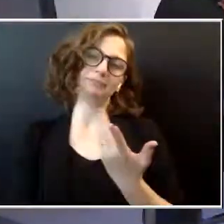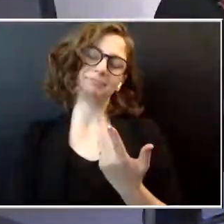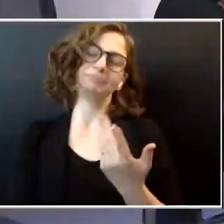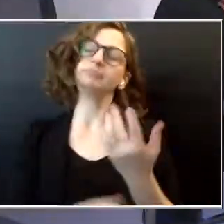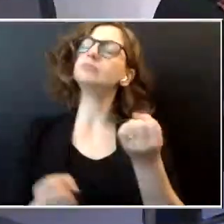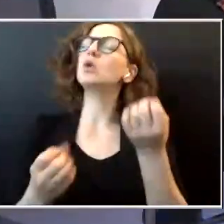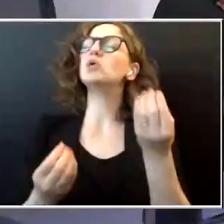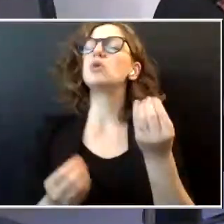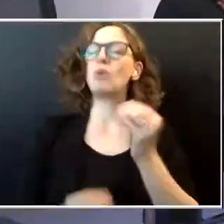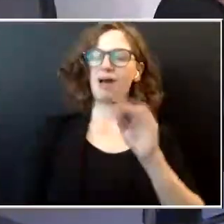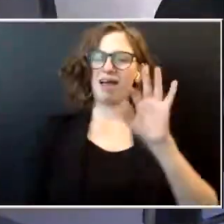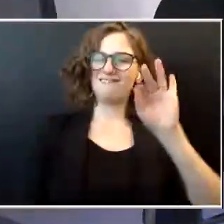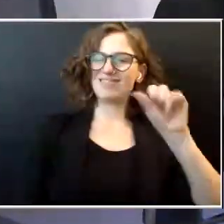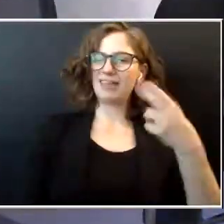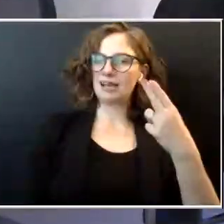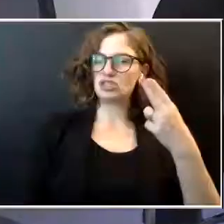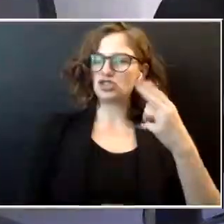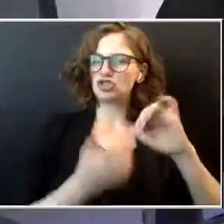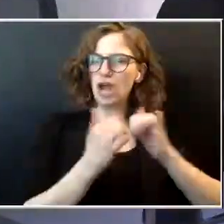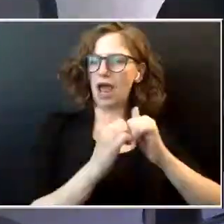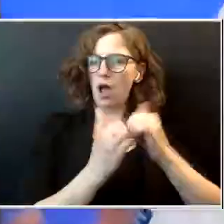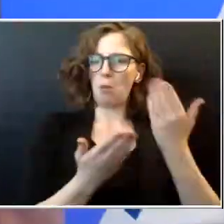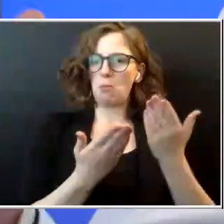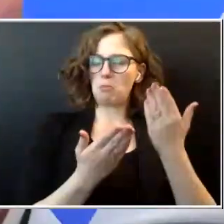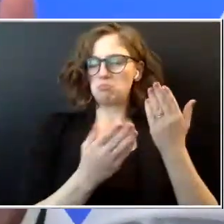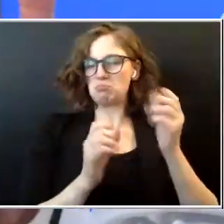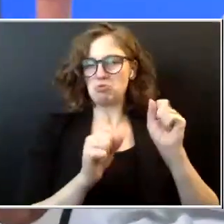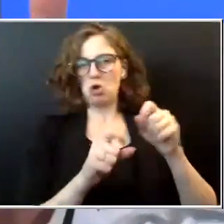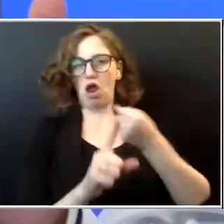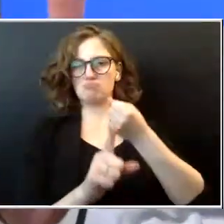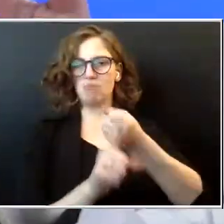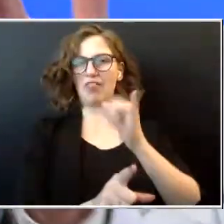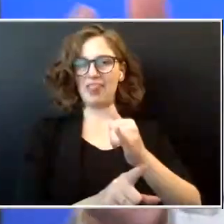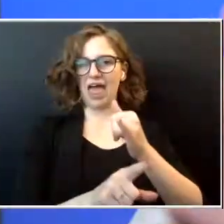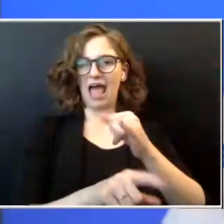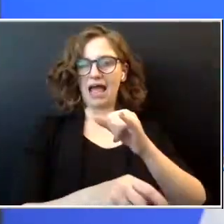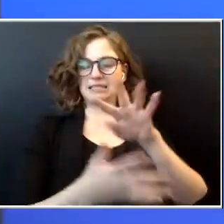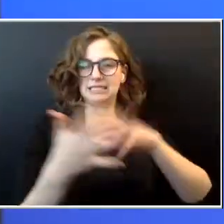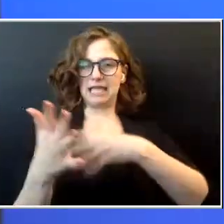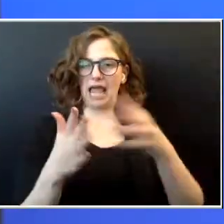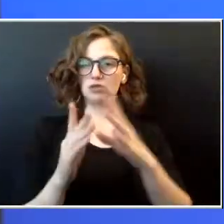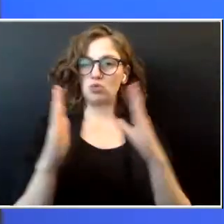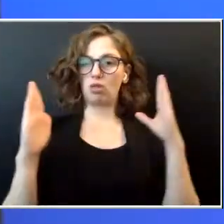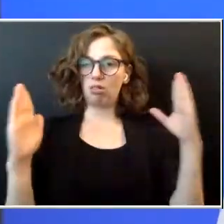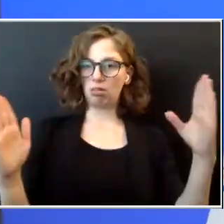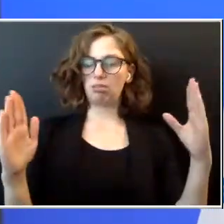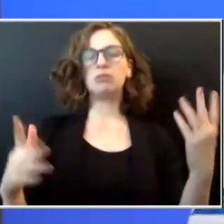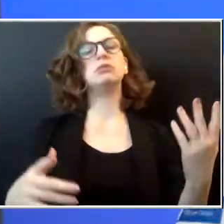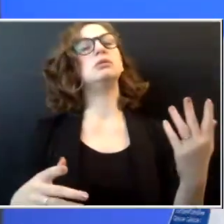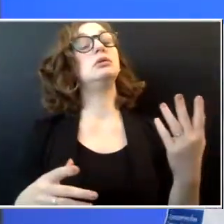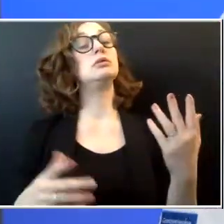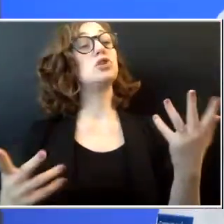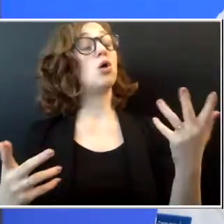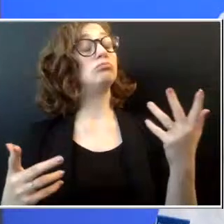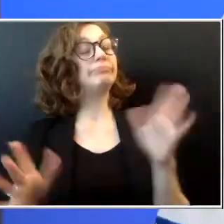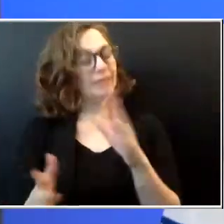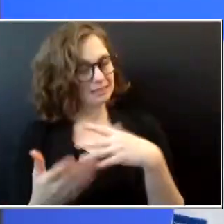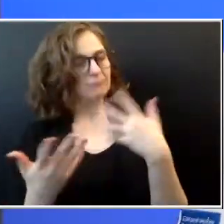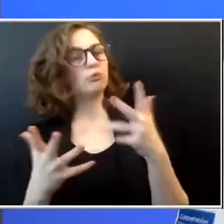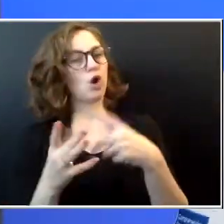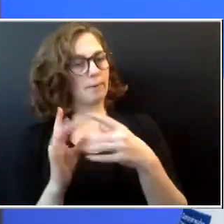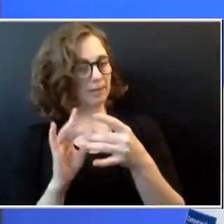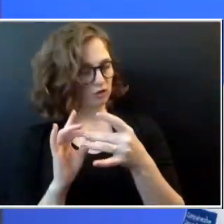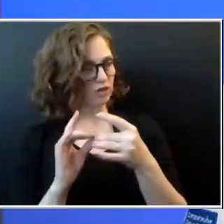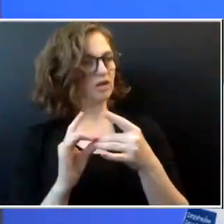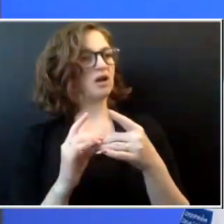that treatment schedule? Well, as I talked about, treatment for radiation has really gotten shorter over time. Now,